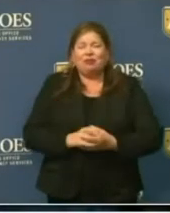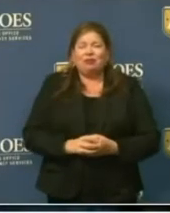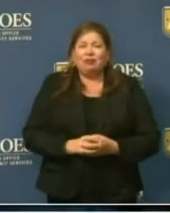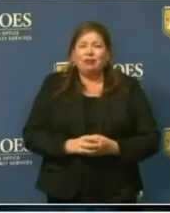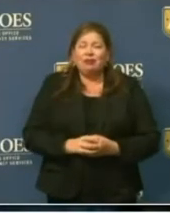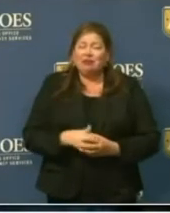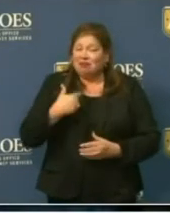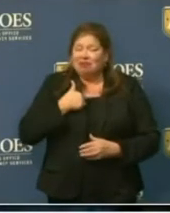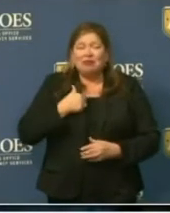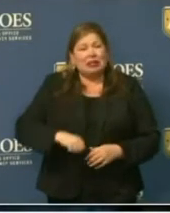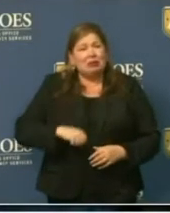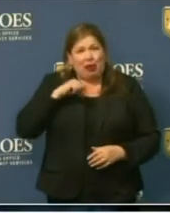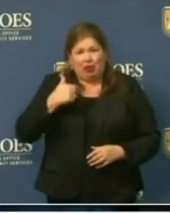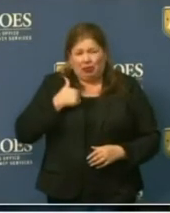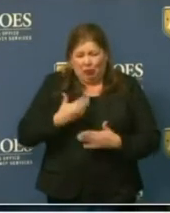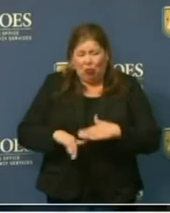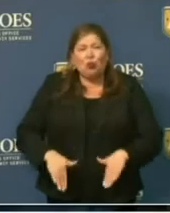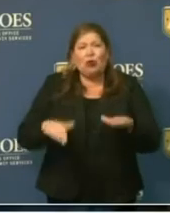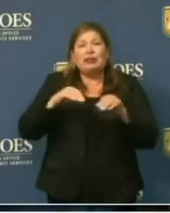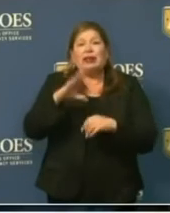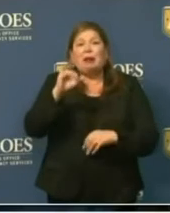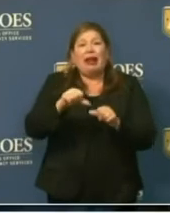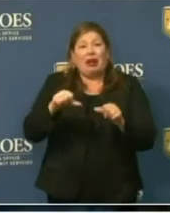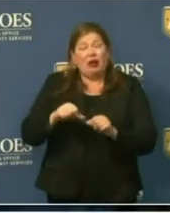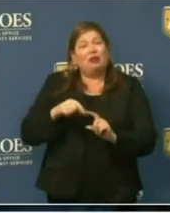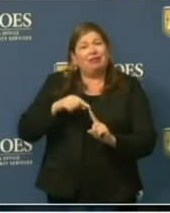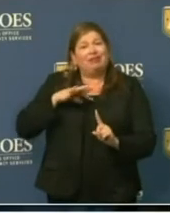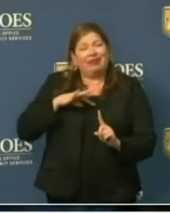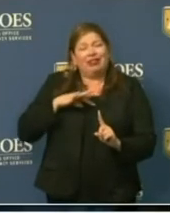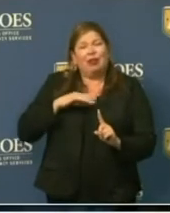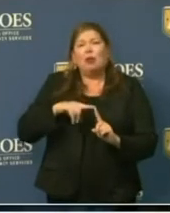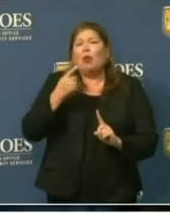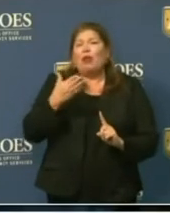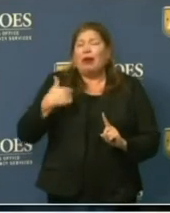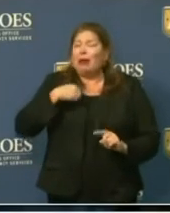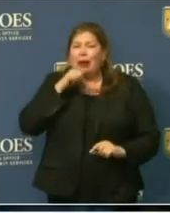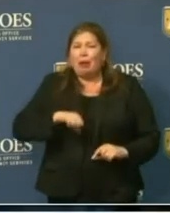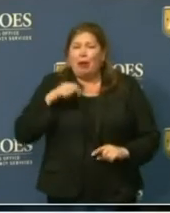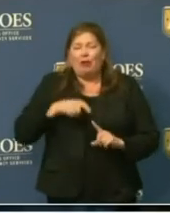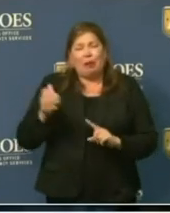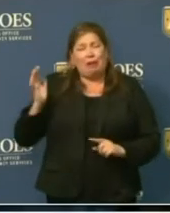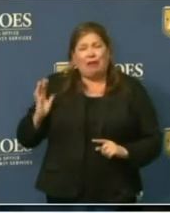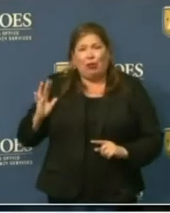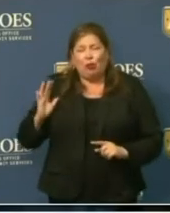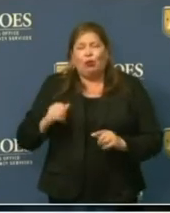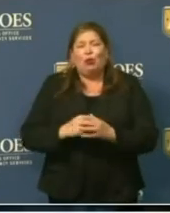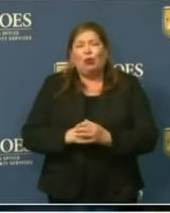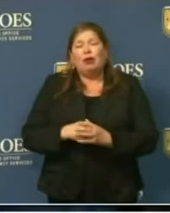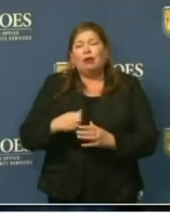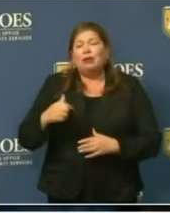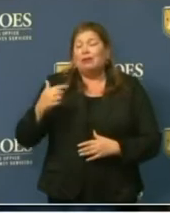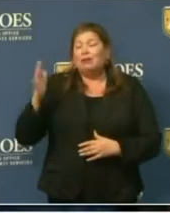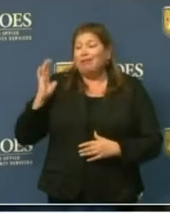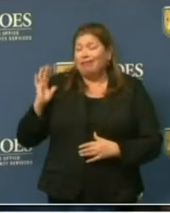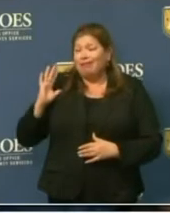kid, born and raised. But one of the things that doesn't make me proud is part of our past. I come from a community that